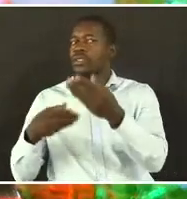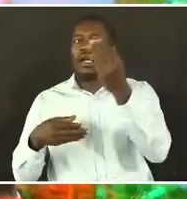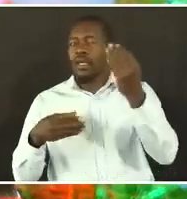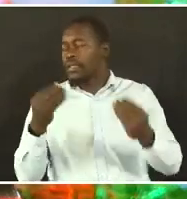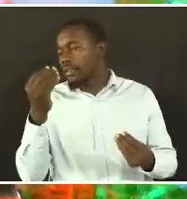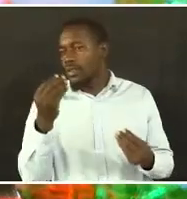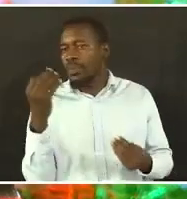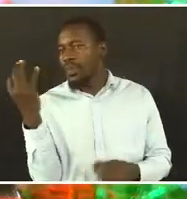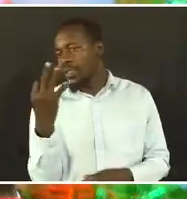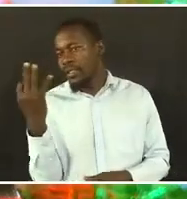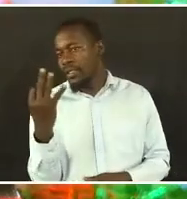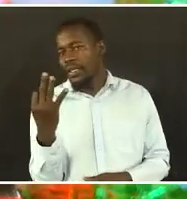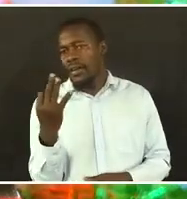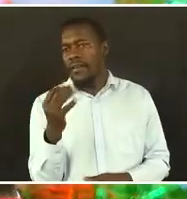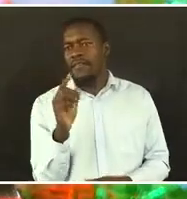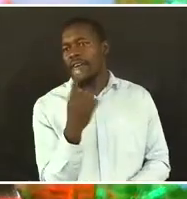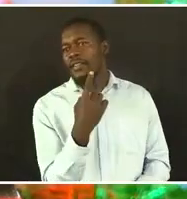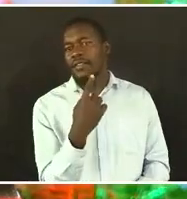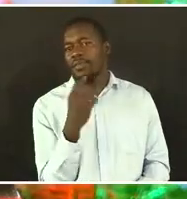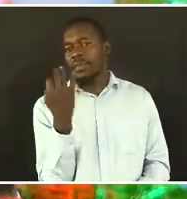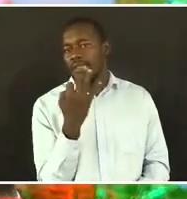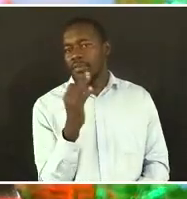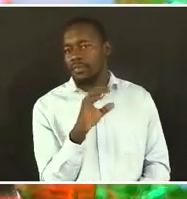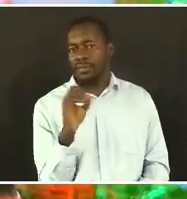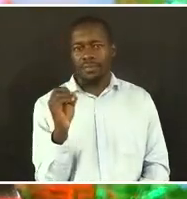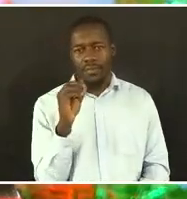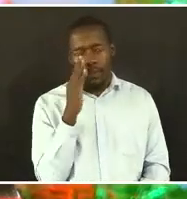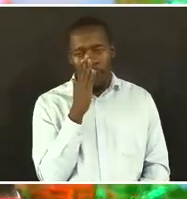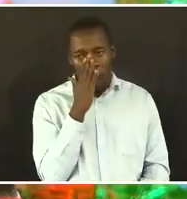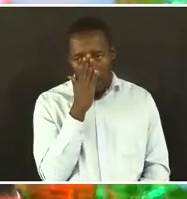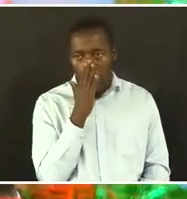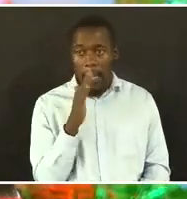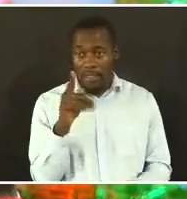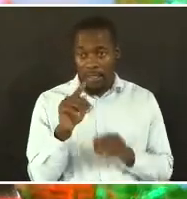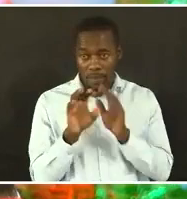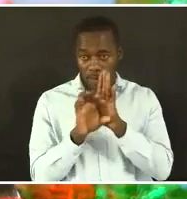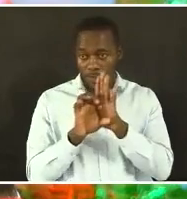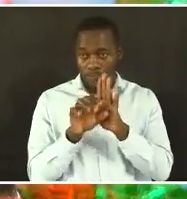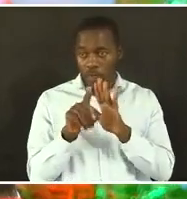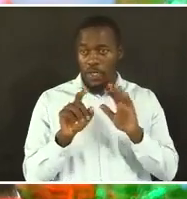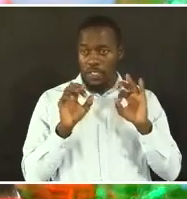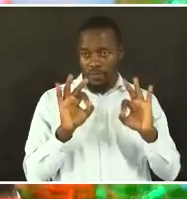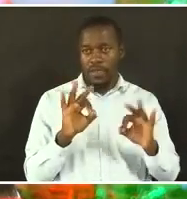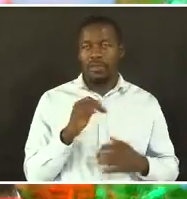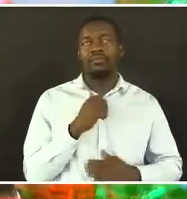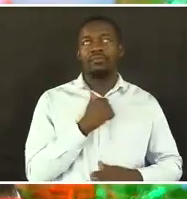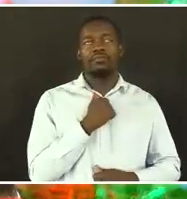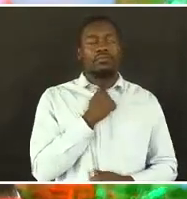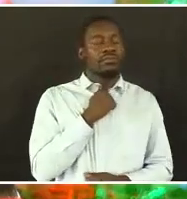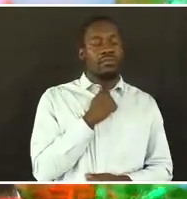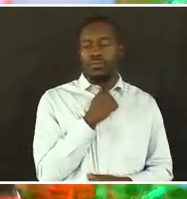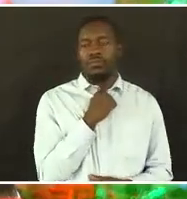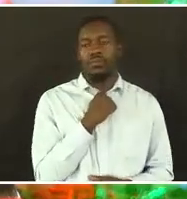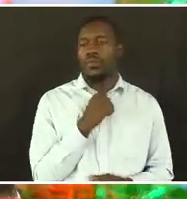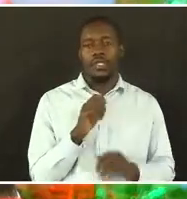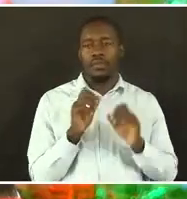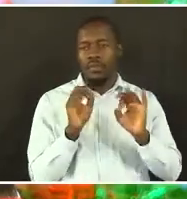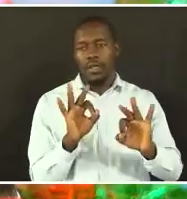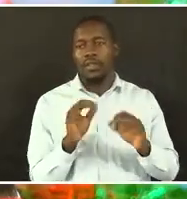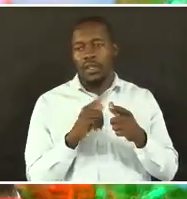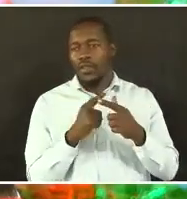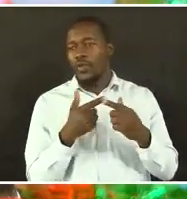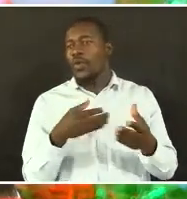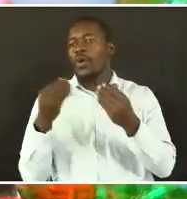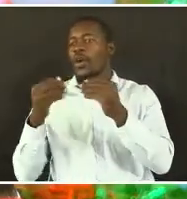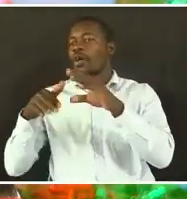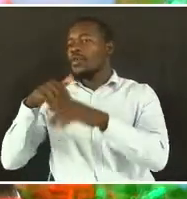preaching to somebody who doesn't have clothes, and yet you are fully clothed. You are even having extra clothes, and you're telling them, just focus